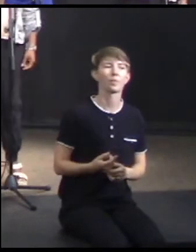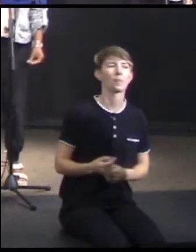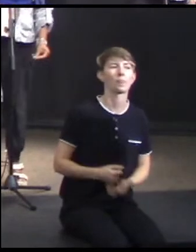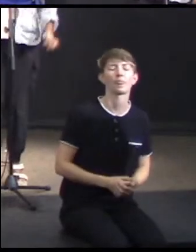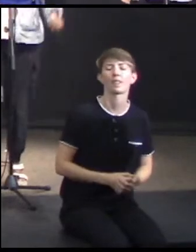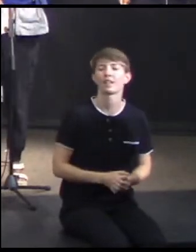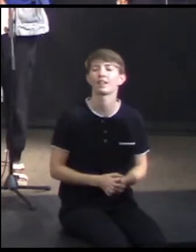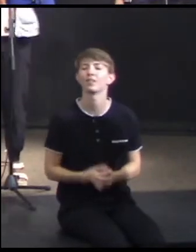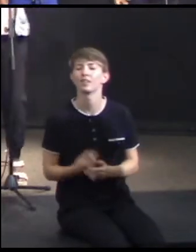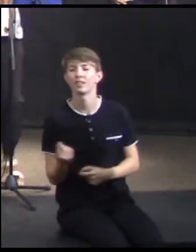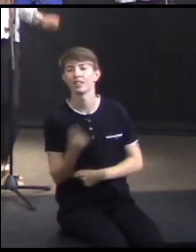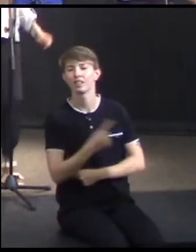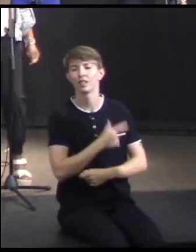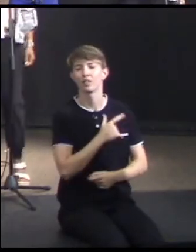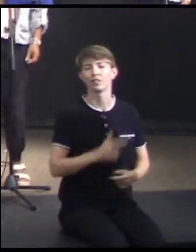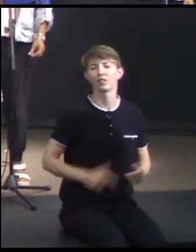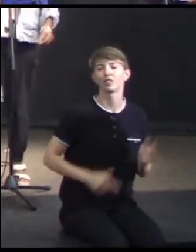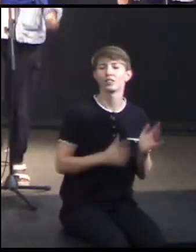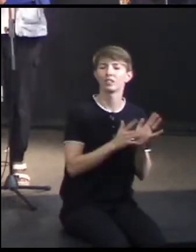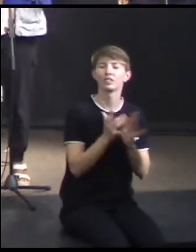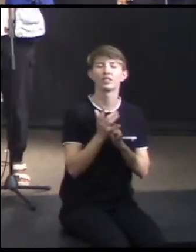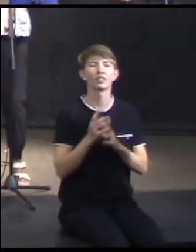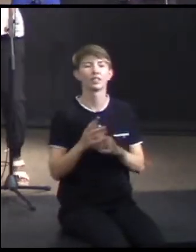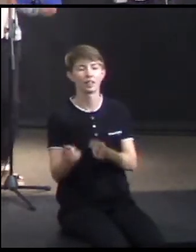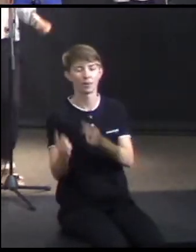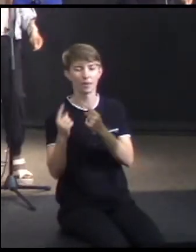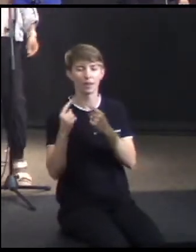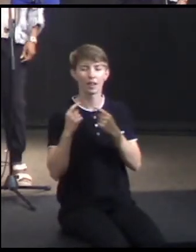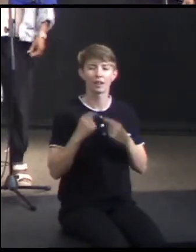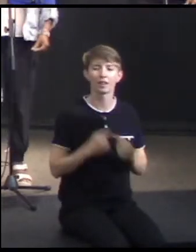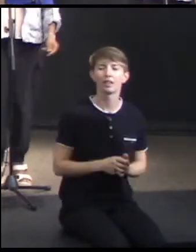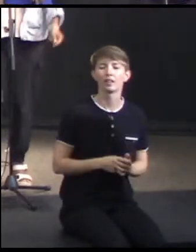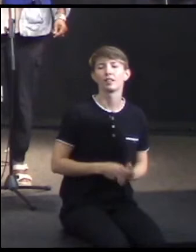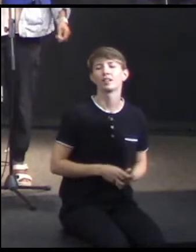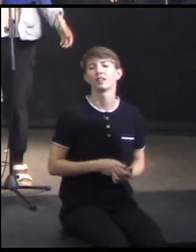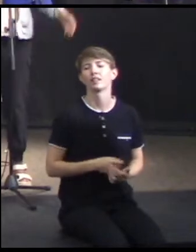yimelela, ita yimelela, hosanna,